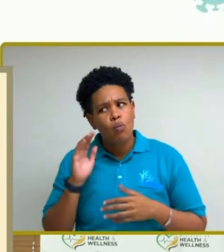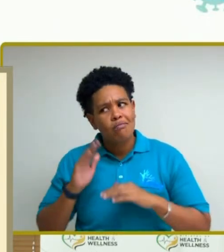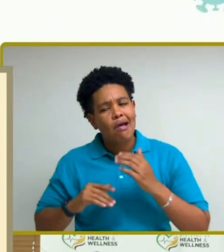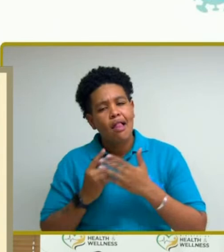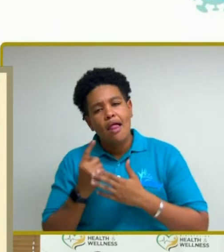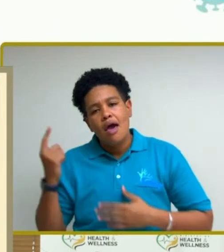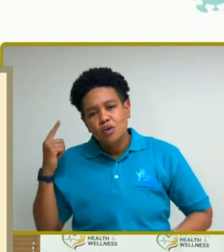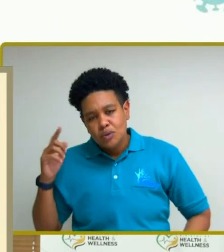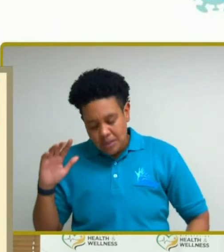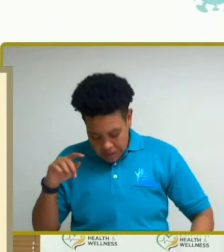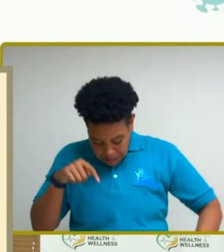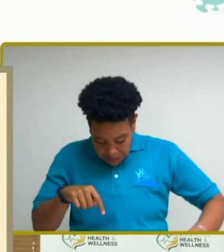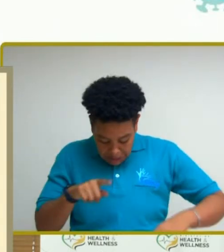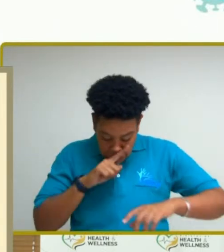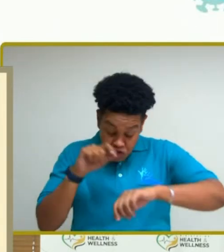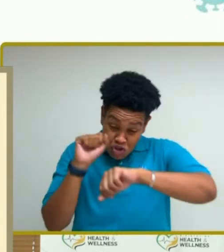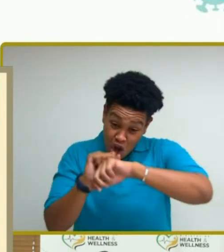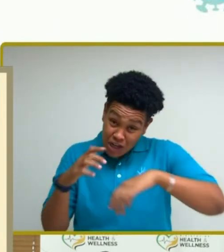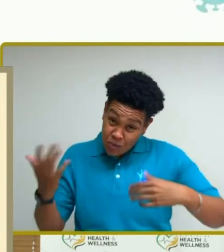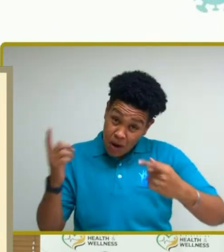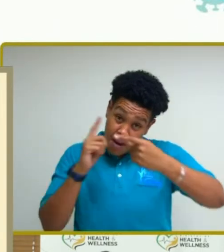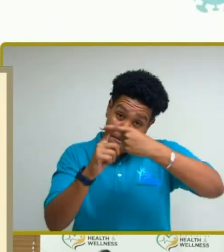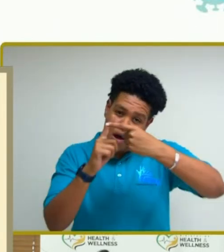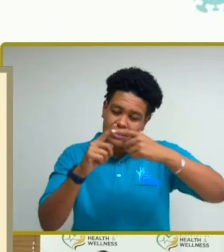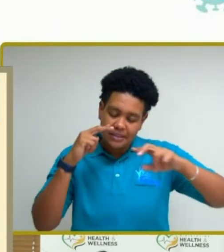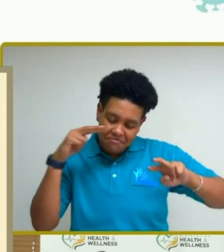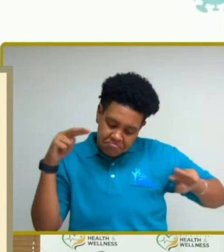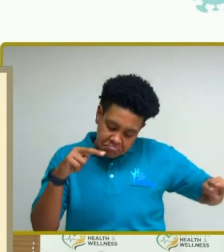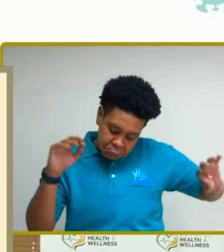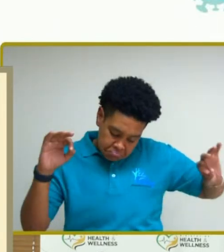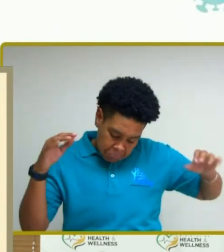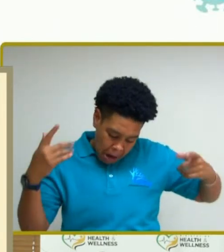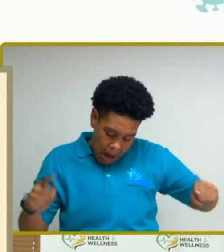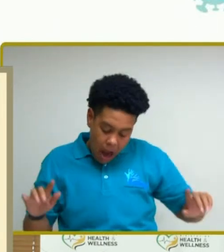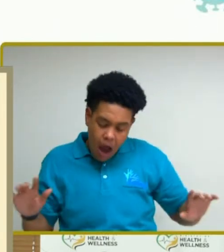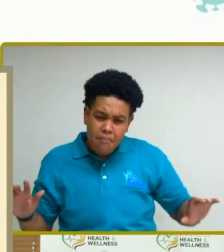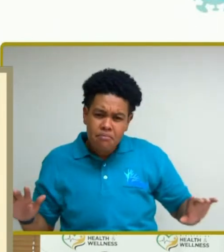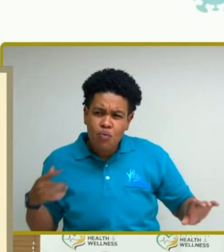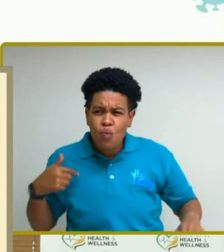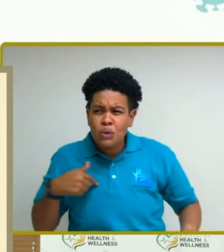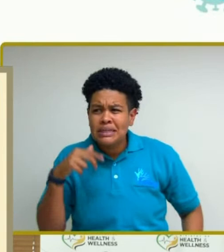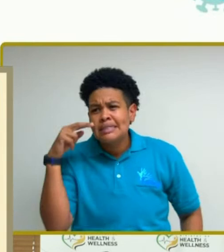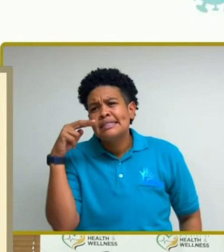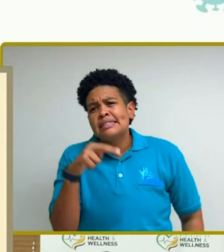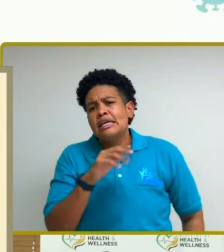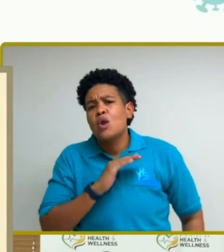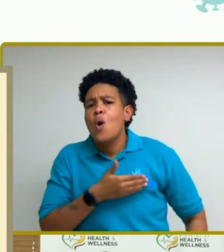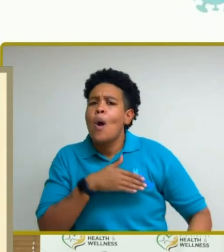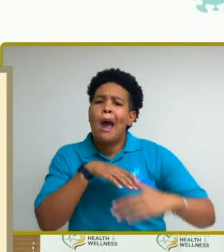week. These are certainly positive signs that we are seeing that our admissions are going